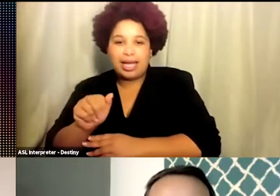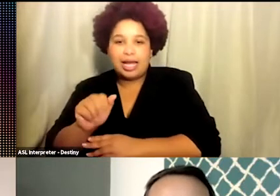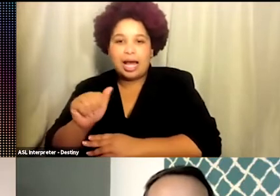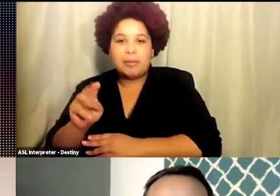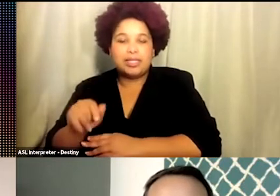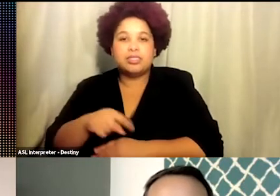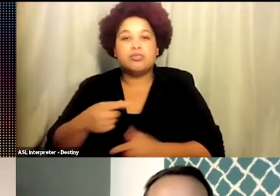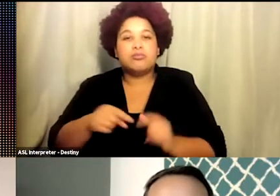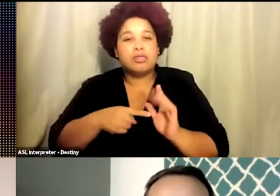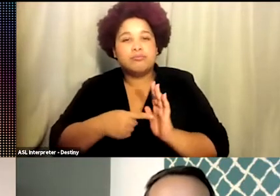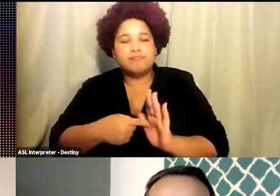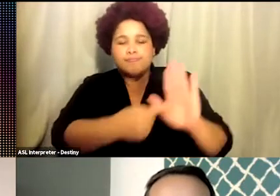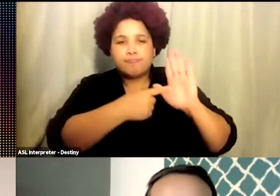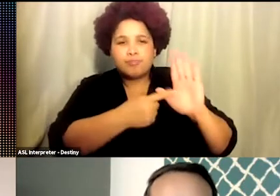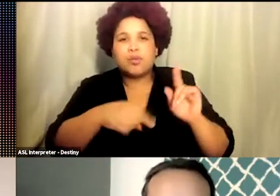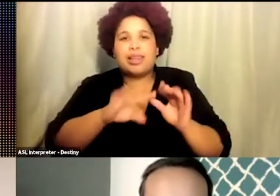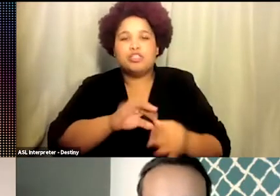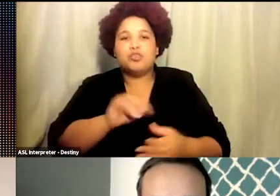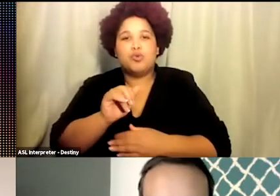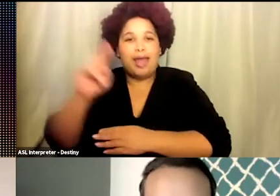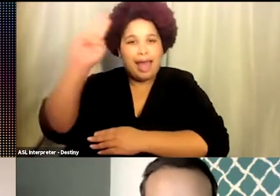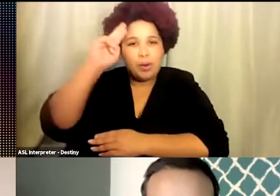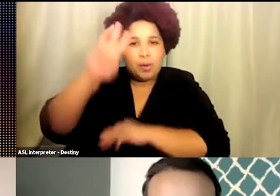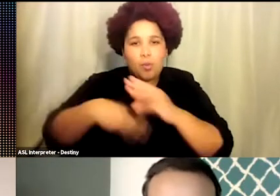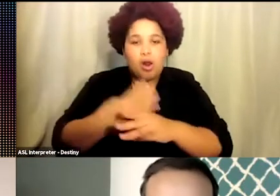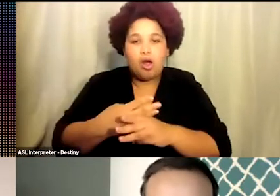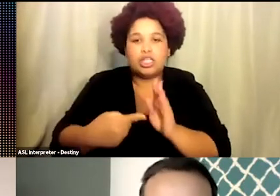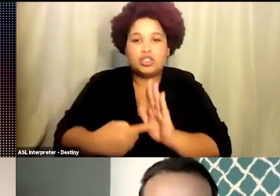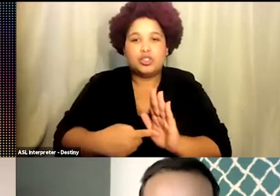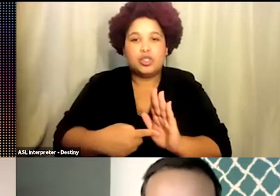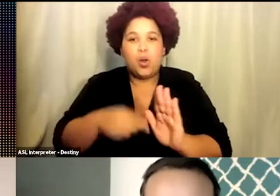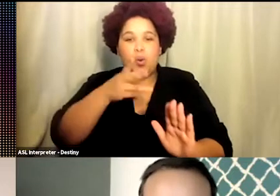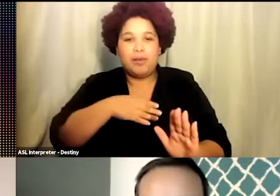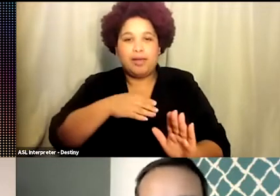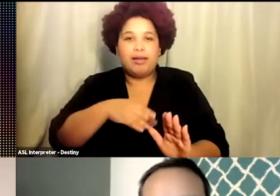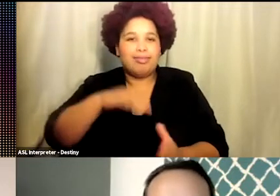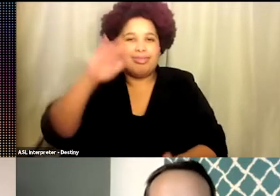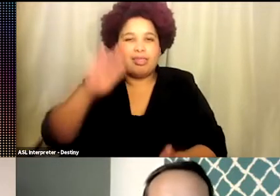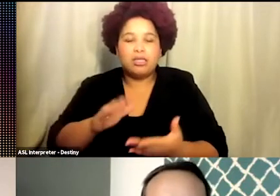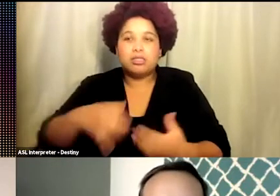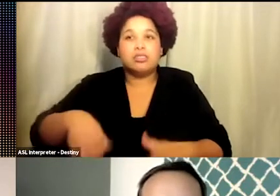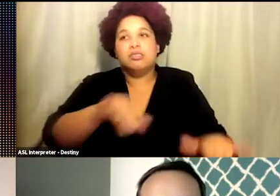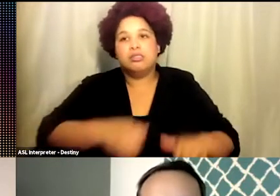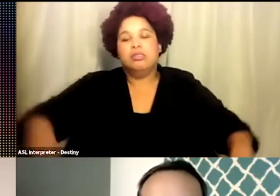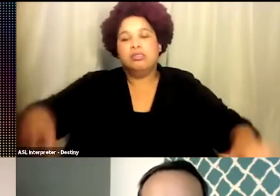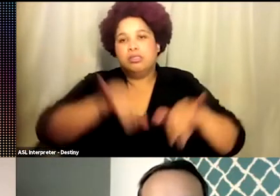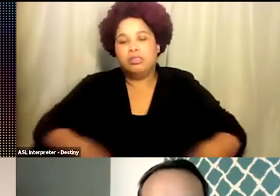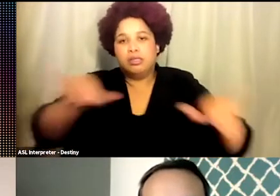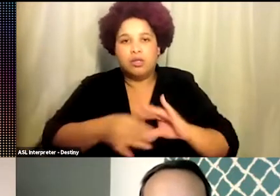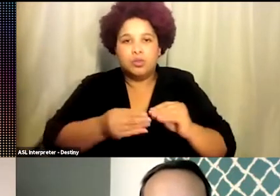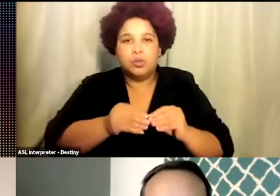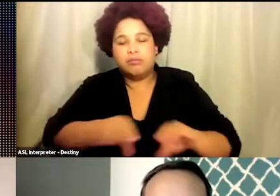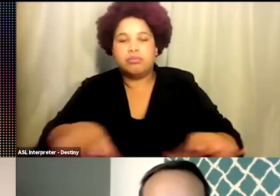bring global awareness to projects that represent the Arab world and women in ways that break cliches. She's also the founder of Uncensored Narratives, a creative